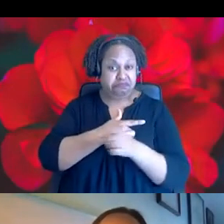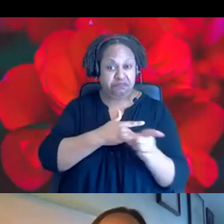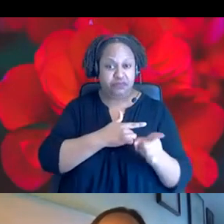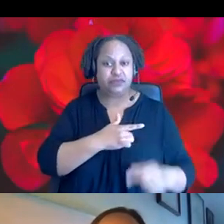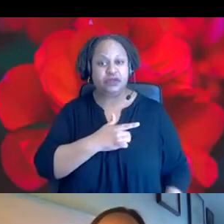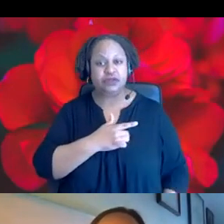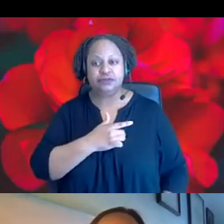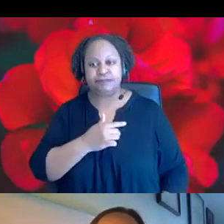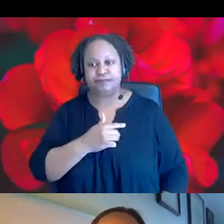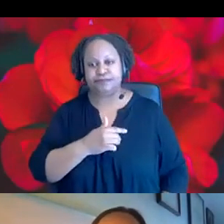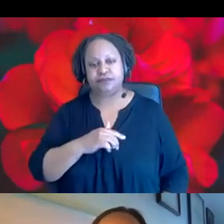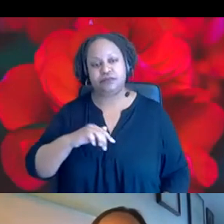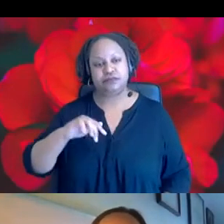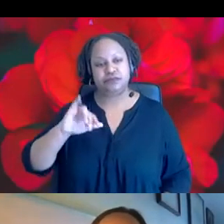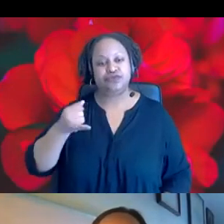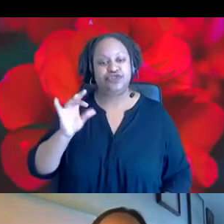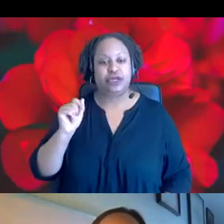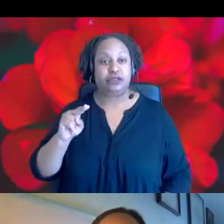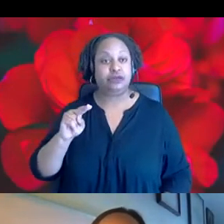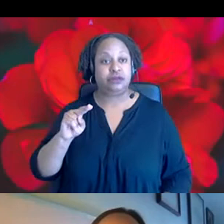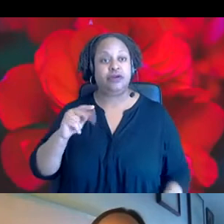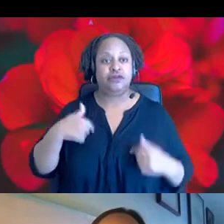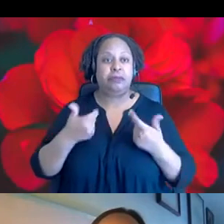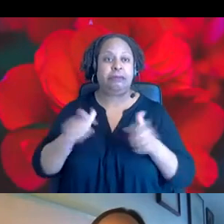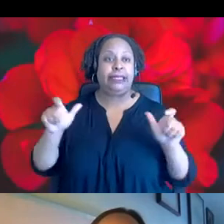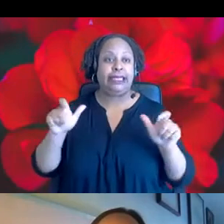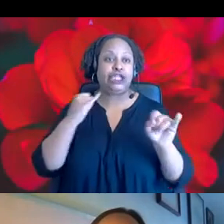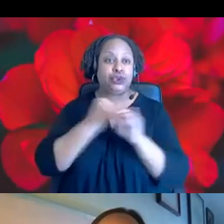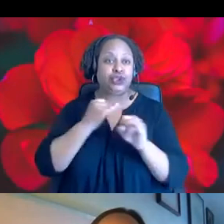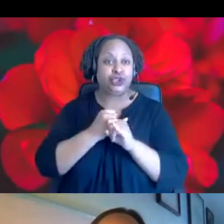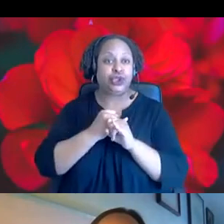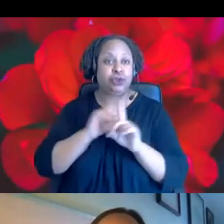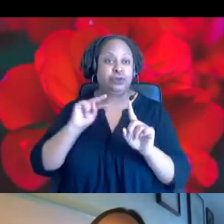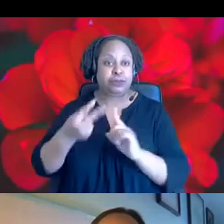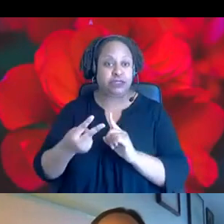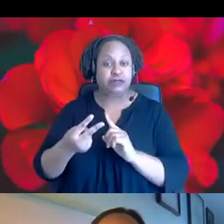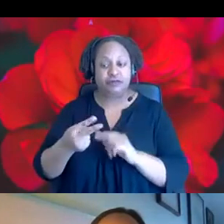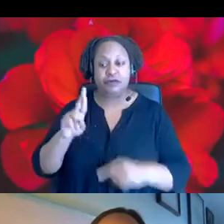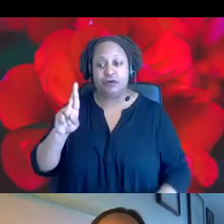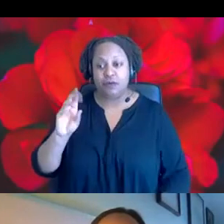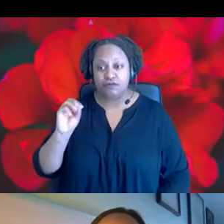institutional perspective, because the shift to digital space, I think, has